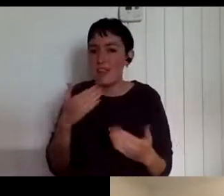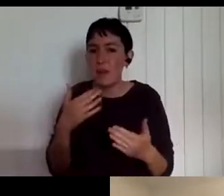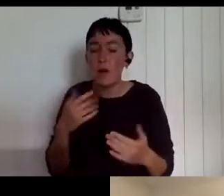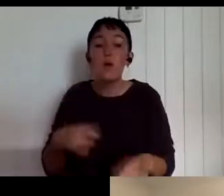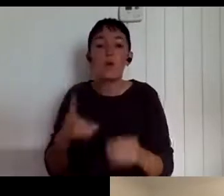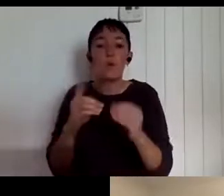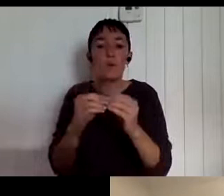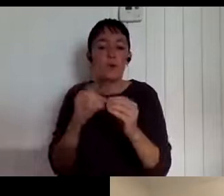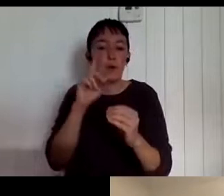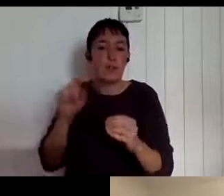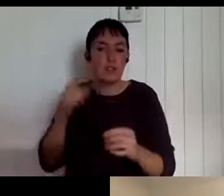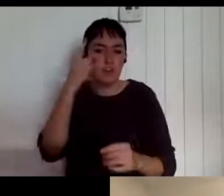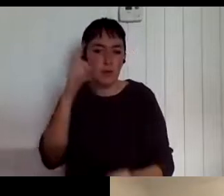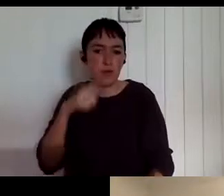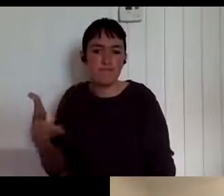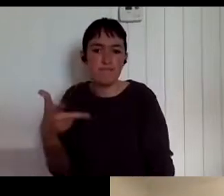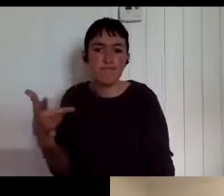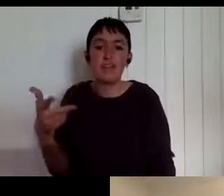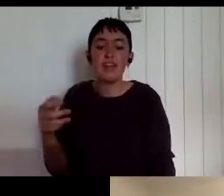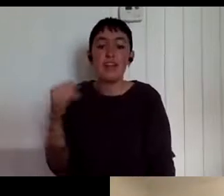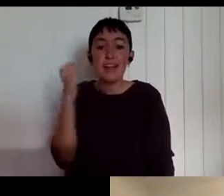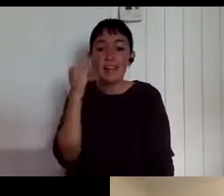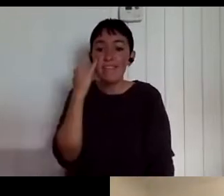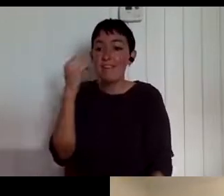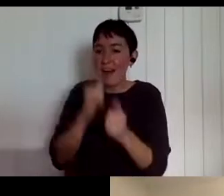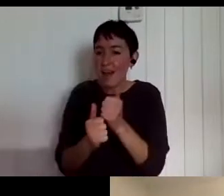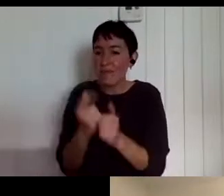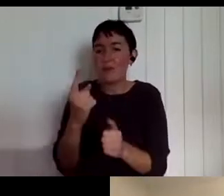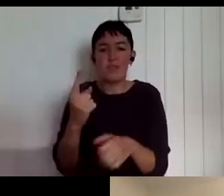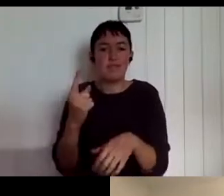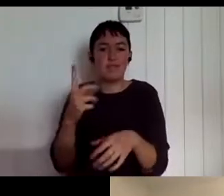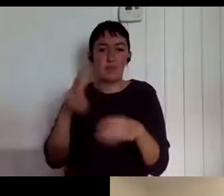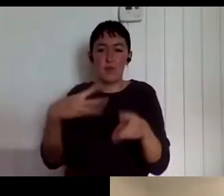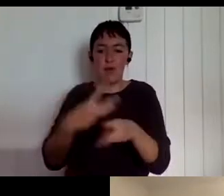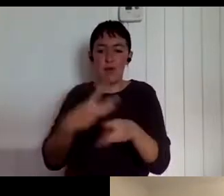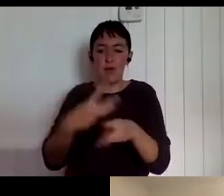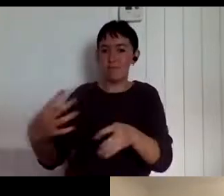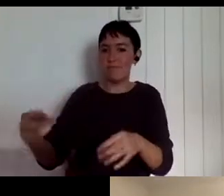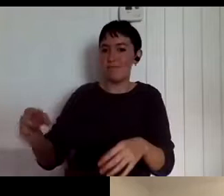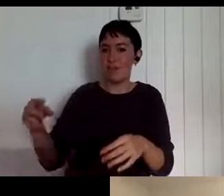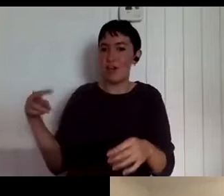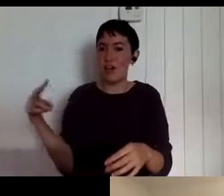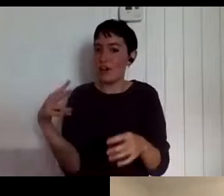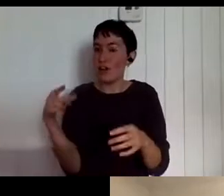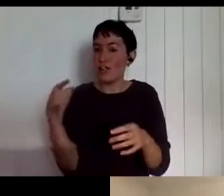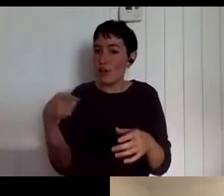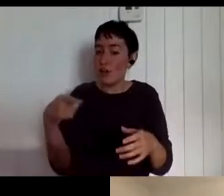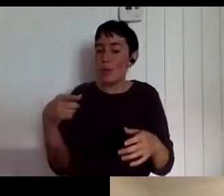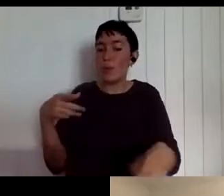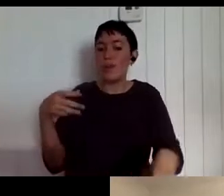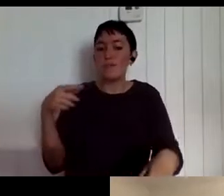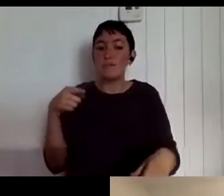you. If you had everyone's attention in the whole world and you could tell them one thing about your area of expertise, what would it